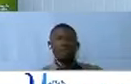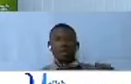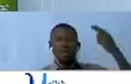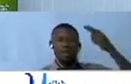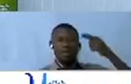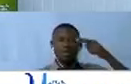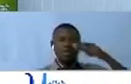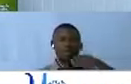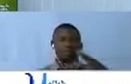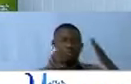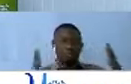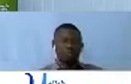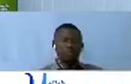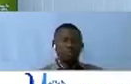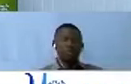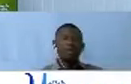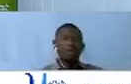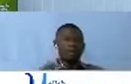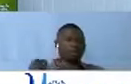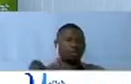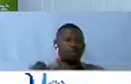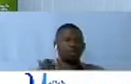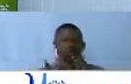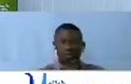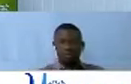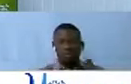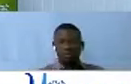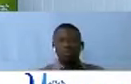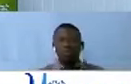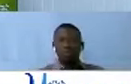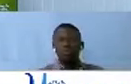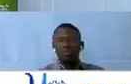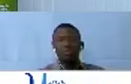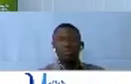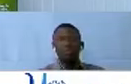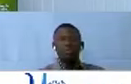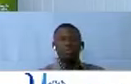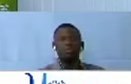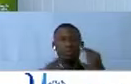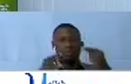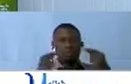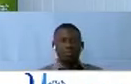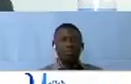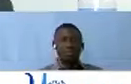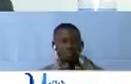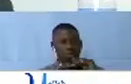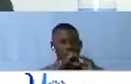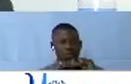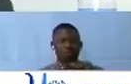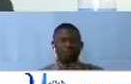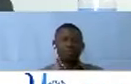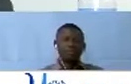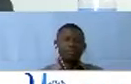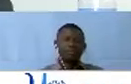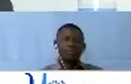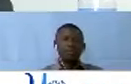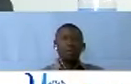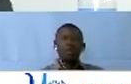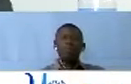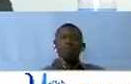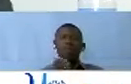Are responsible for recording statements. And those would be statement takers.